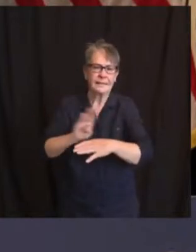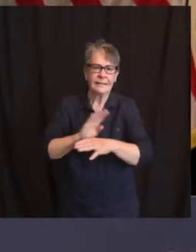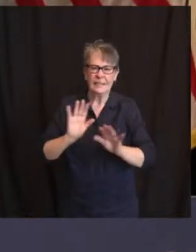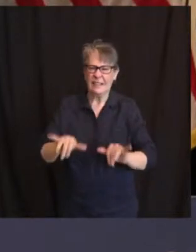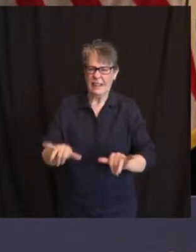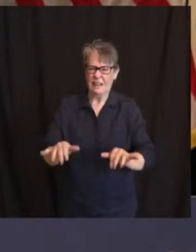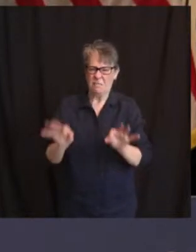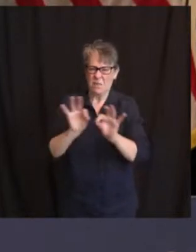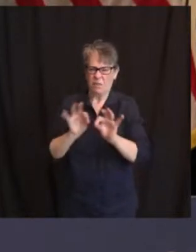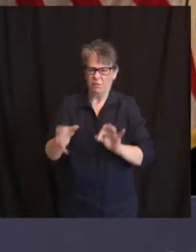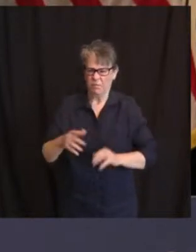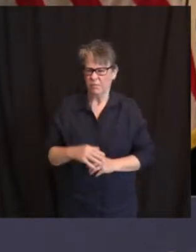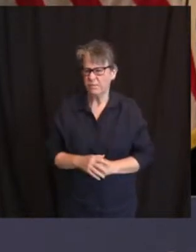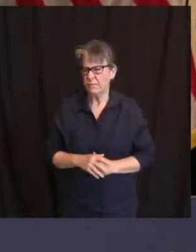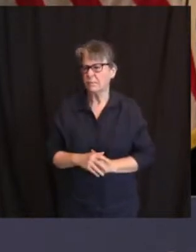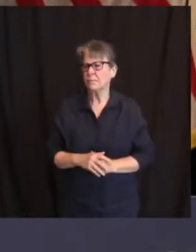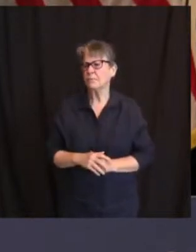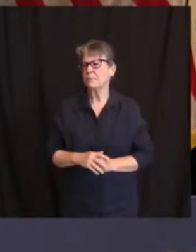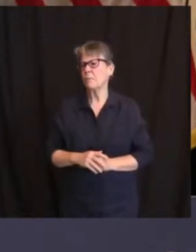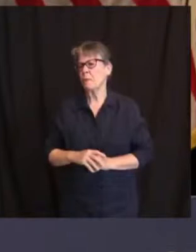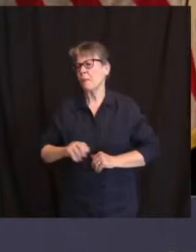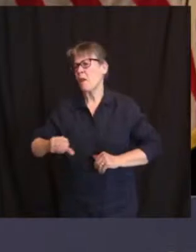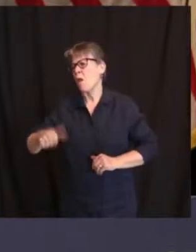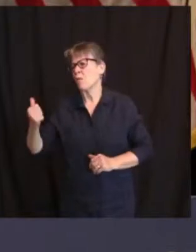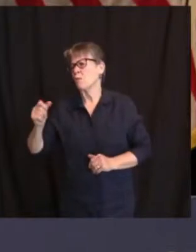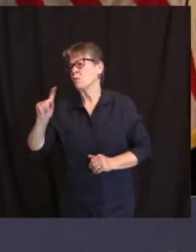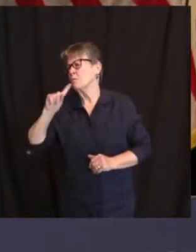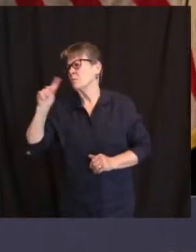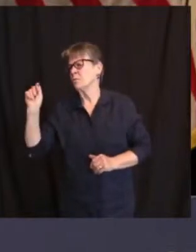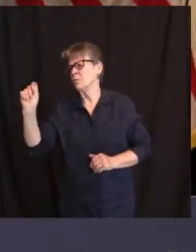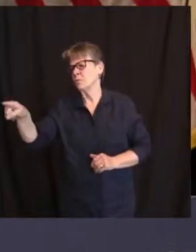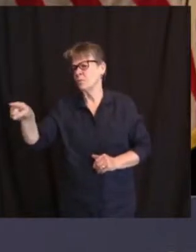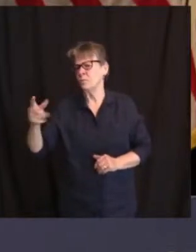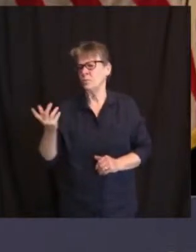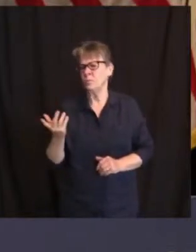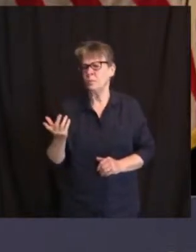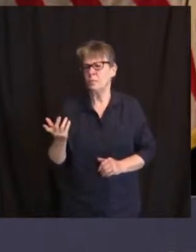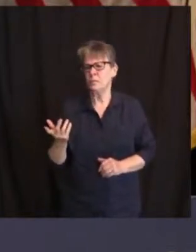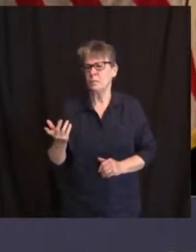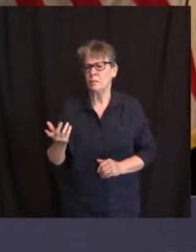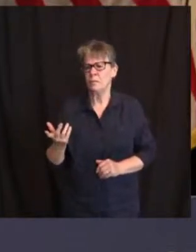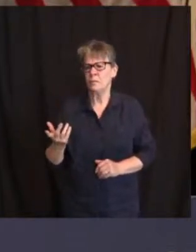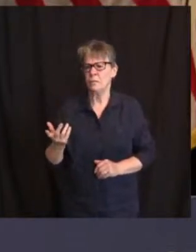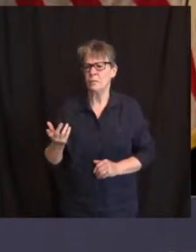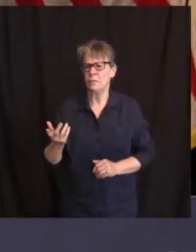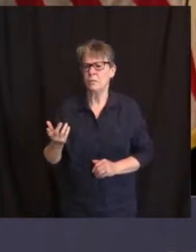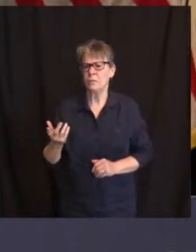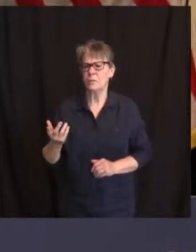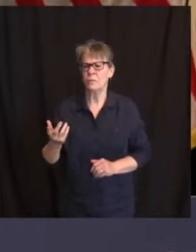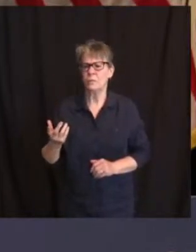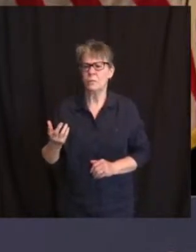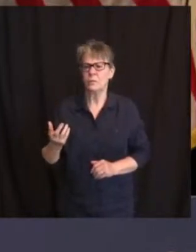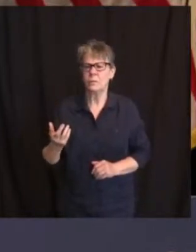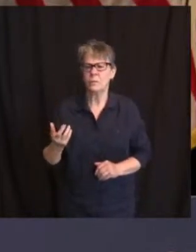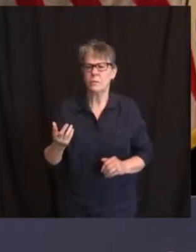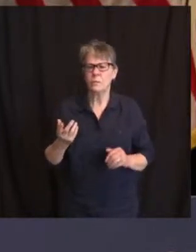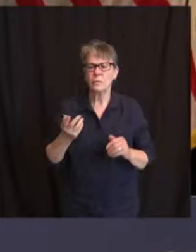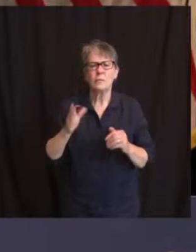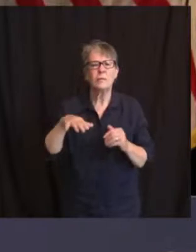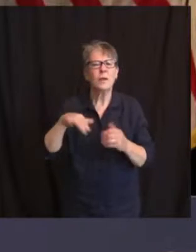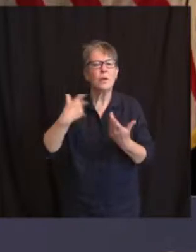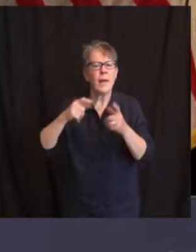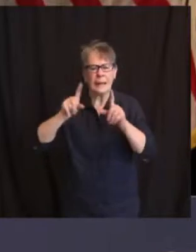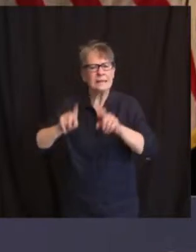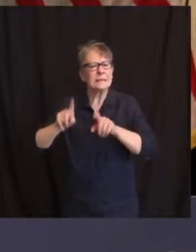So, Governor, I'm curious what the state has done to transfer testing supplies to nursing homes. Some have said they have not received any guidance, and also curious